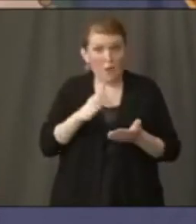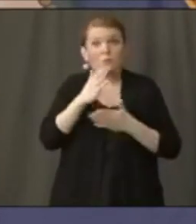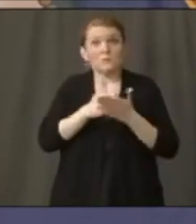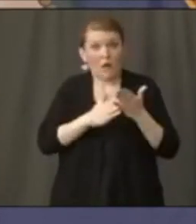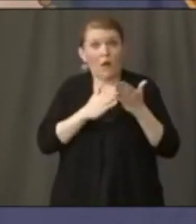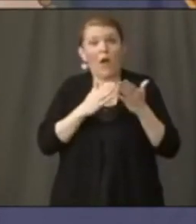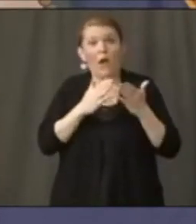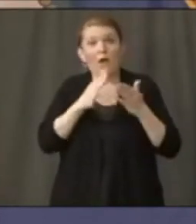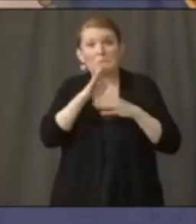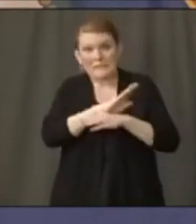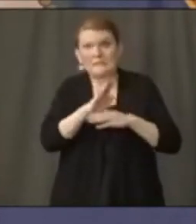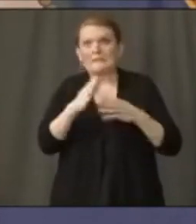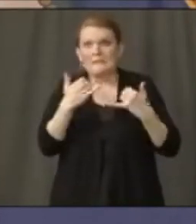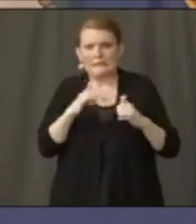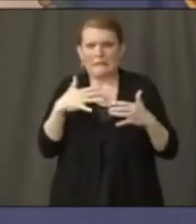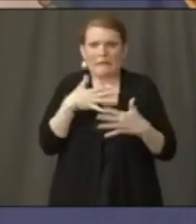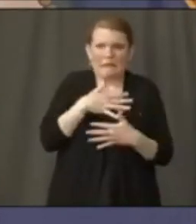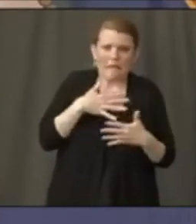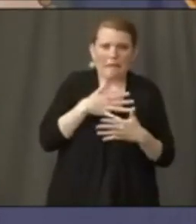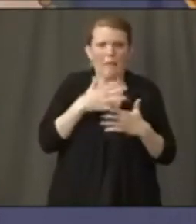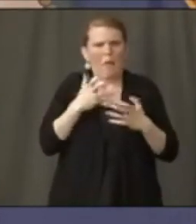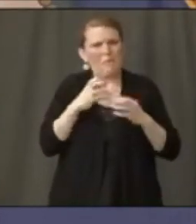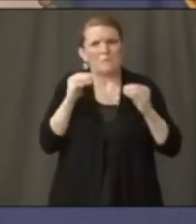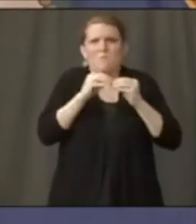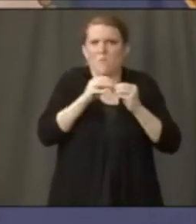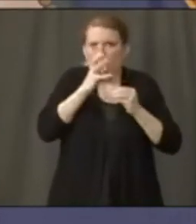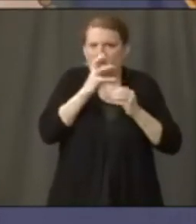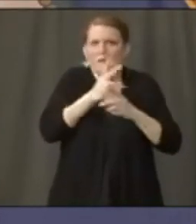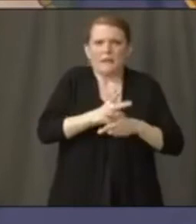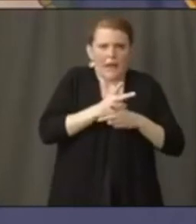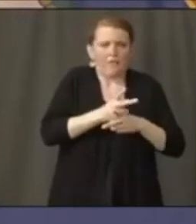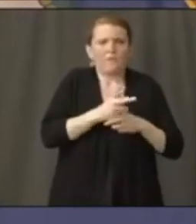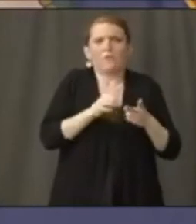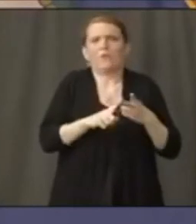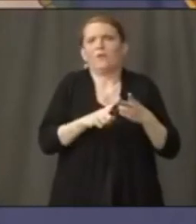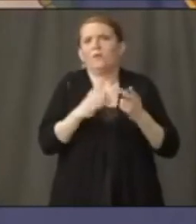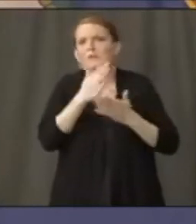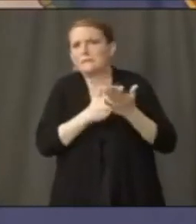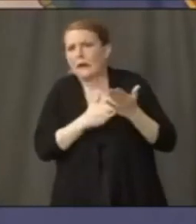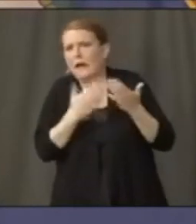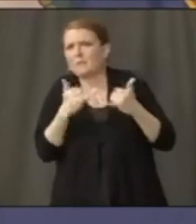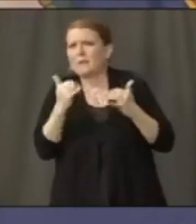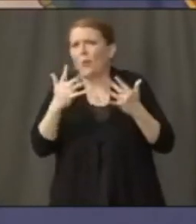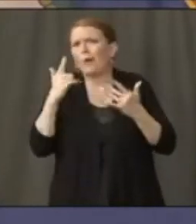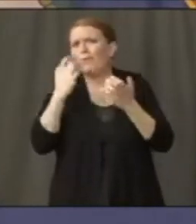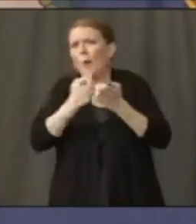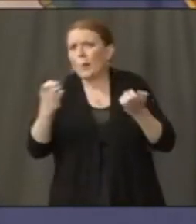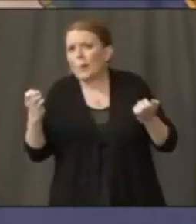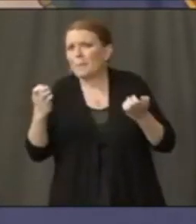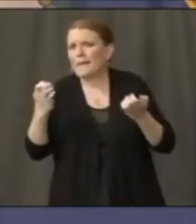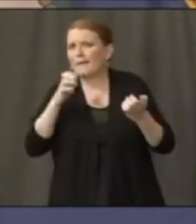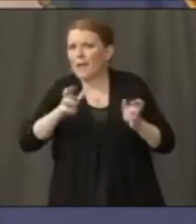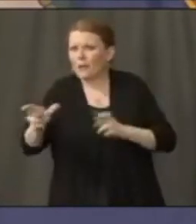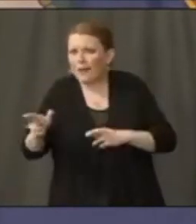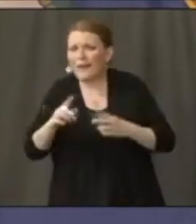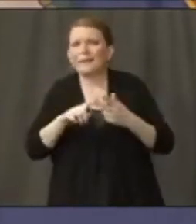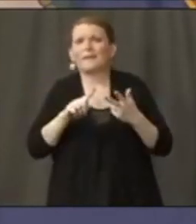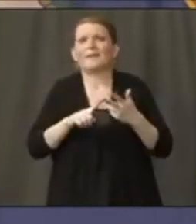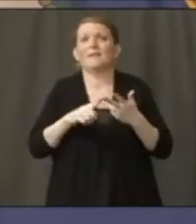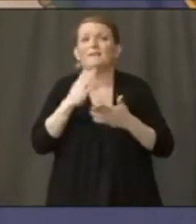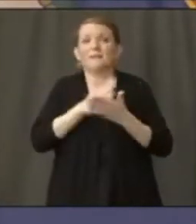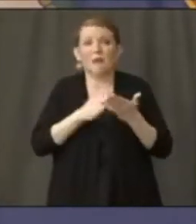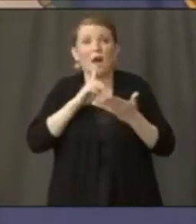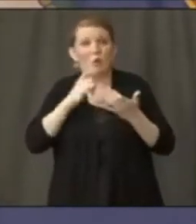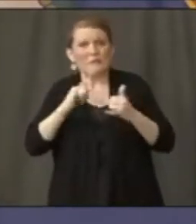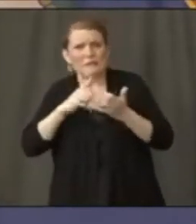A lot of them are, you know, talking to employees, making sure they feel comfortable to get back. So May 20th is not going to be a light switch that